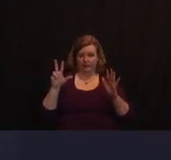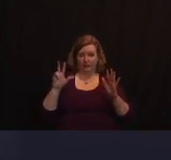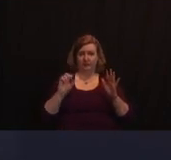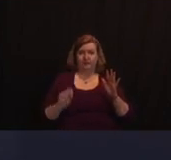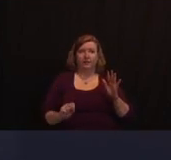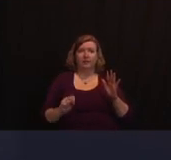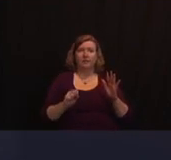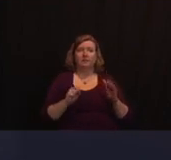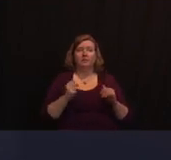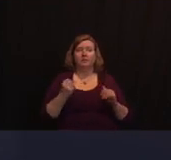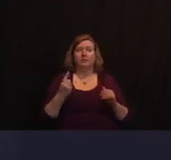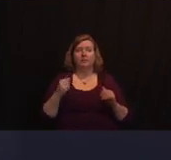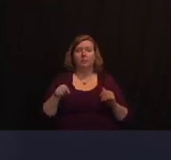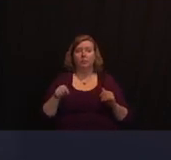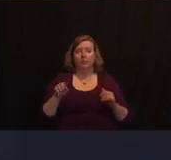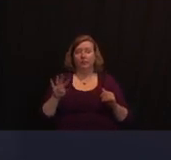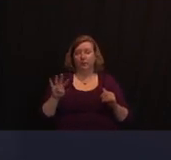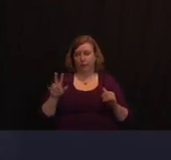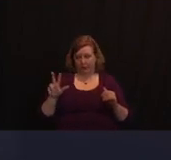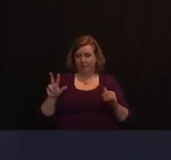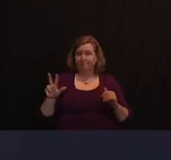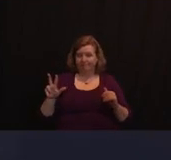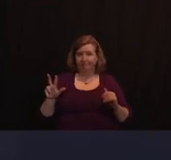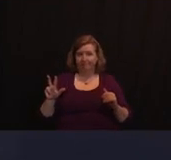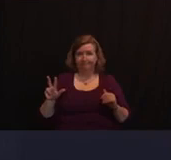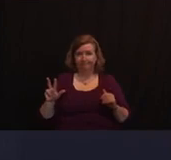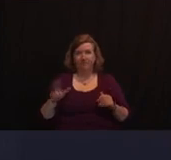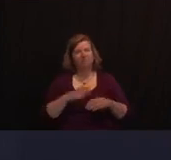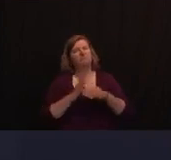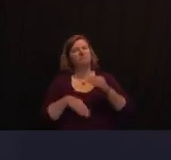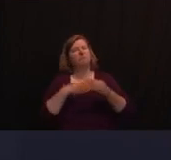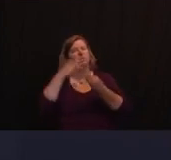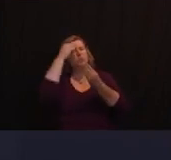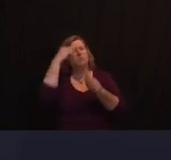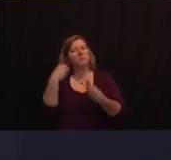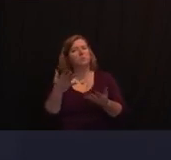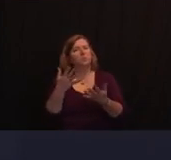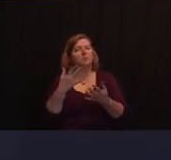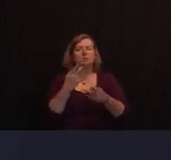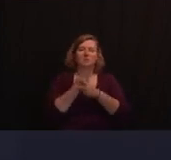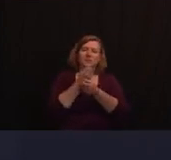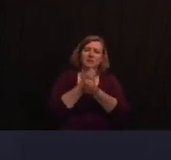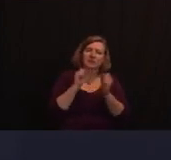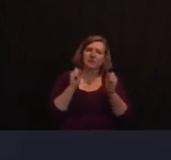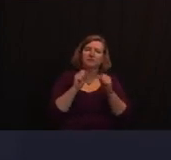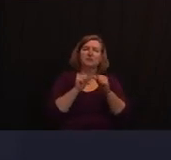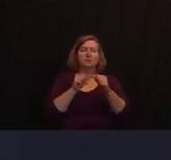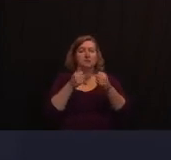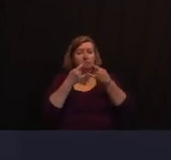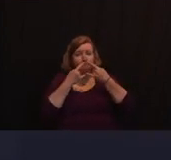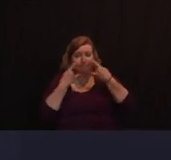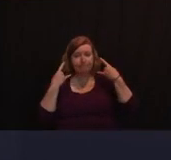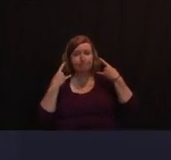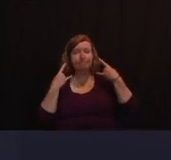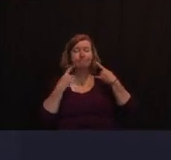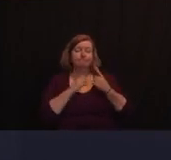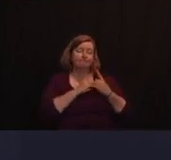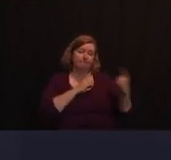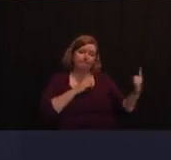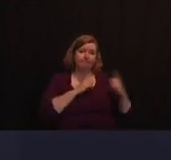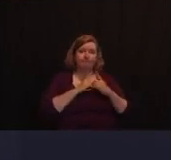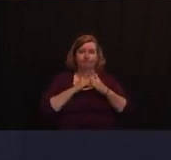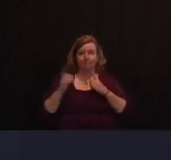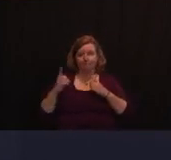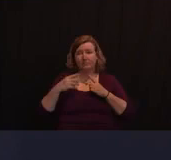state 11.43. So that concludes my report. Stay safe, continue to mask up, socially distance, stay home